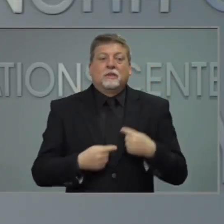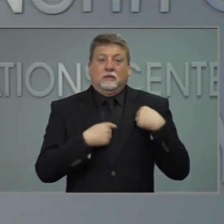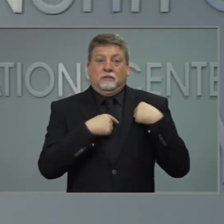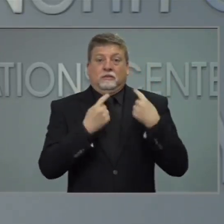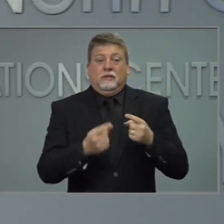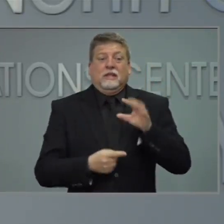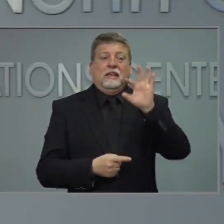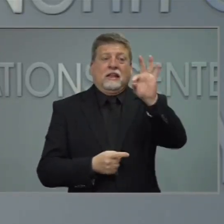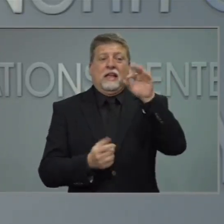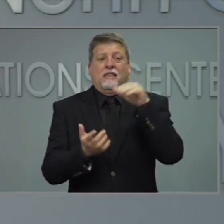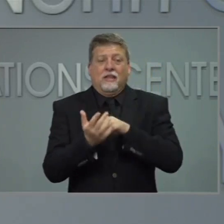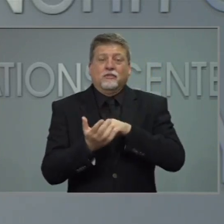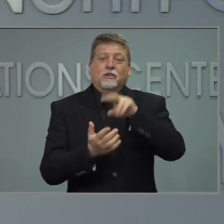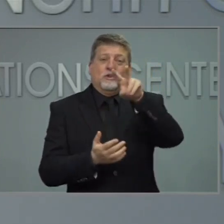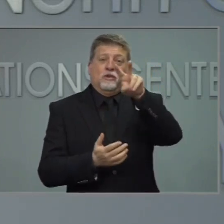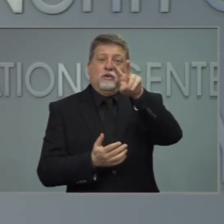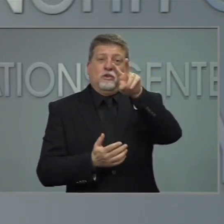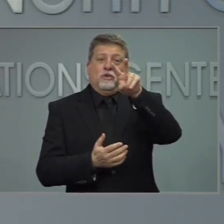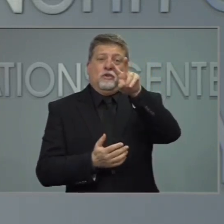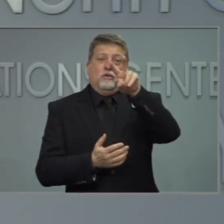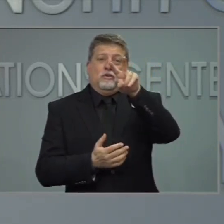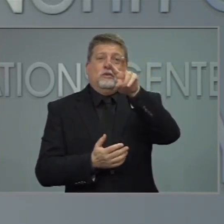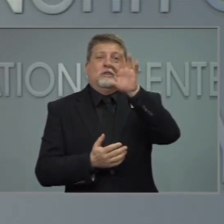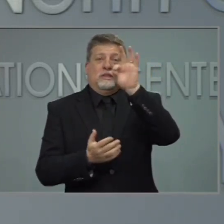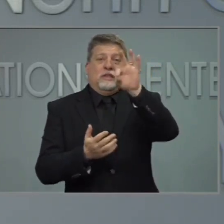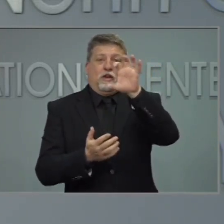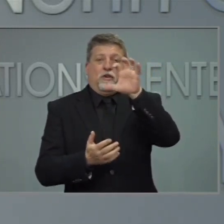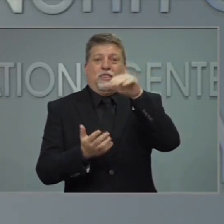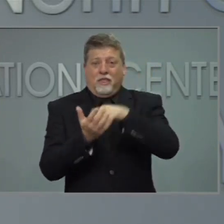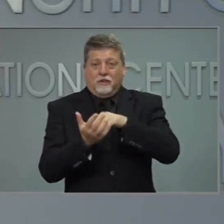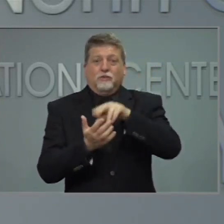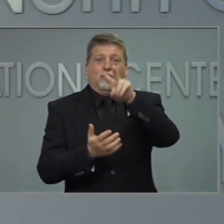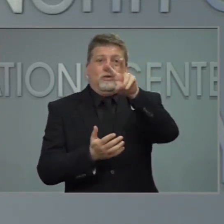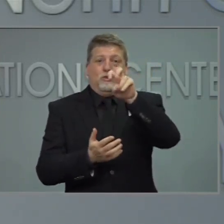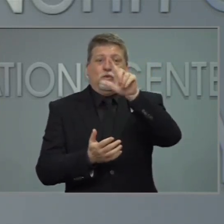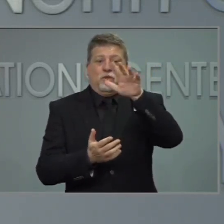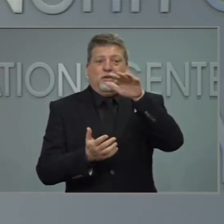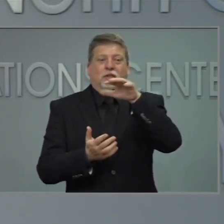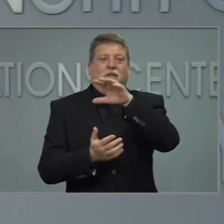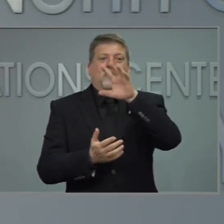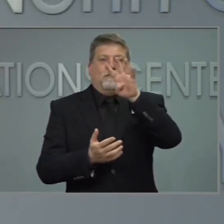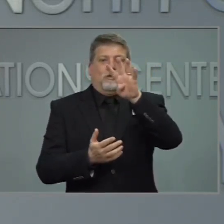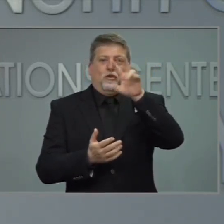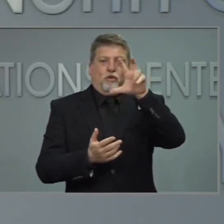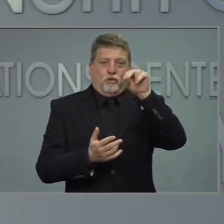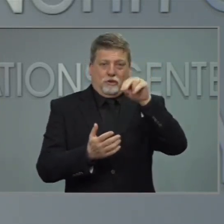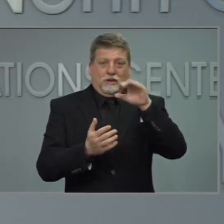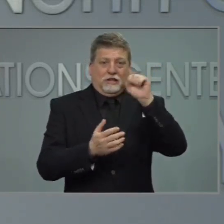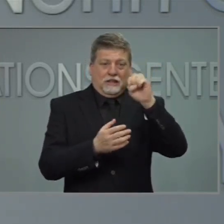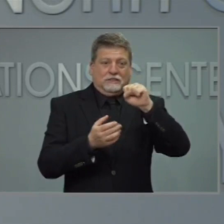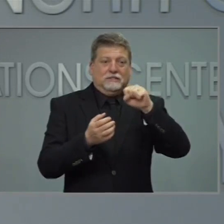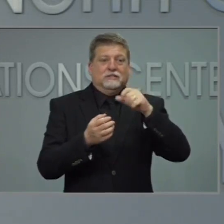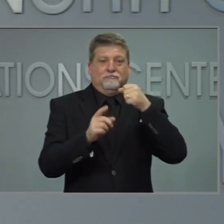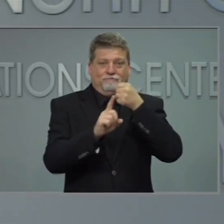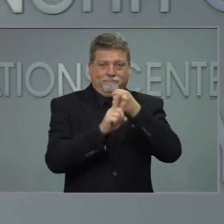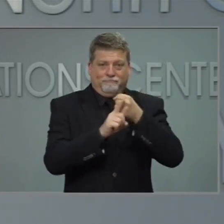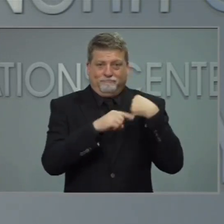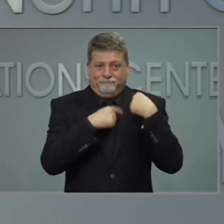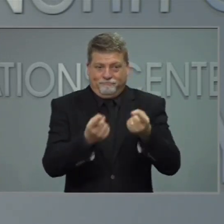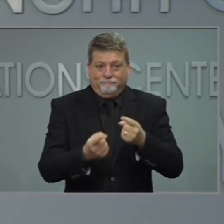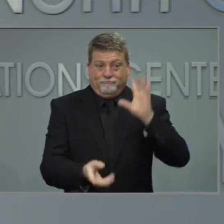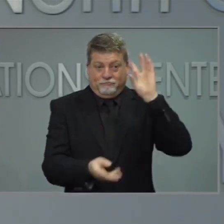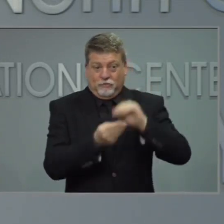923,430 cases, 870 new cases reported since yesterday, 982 people